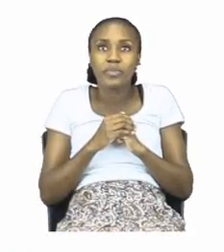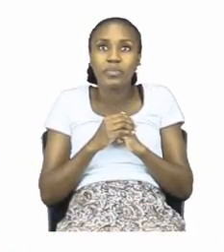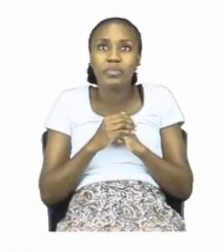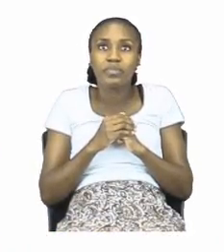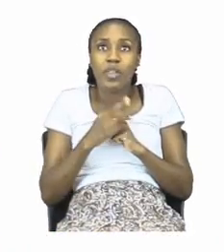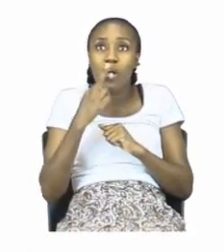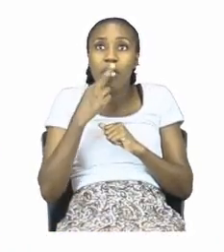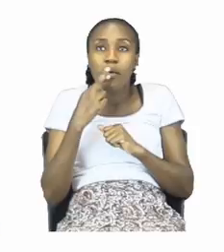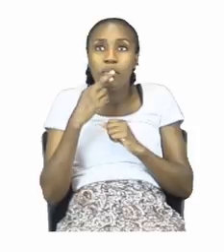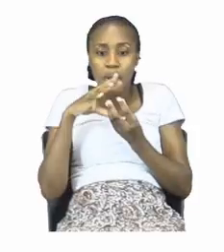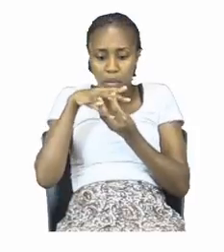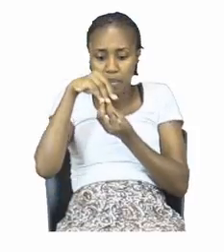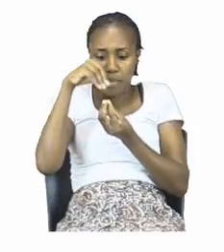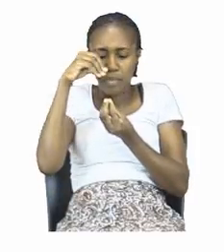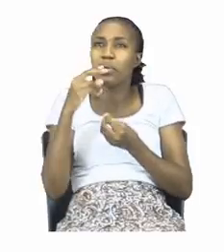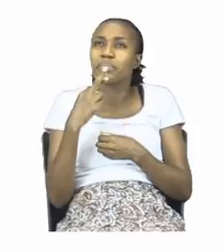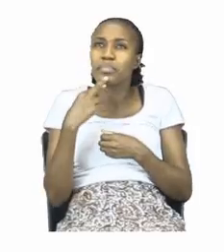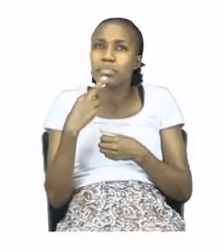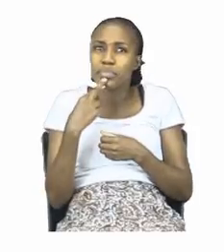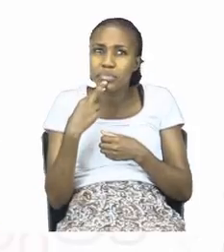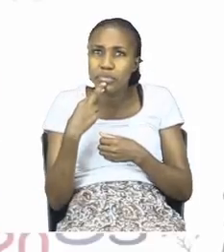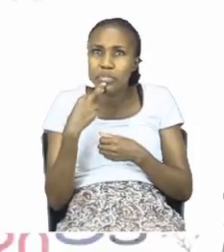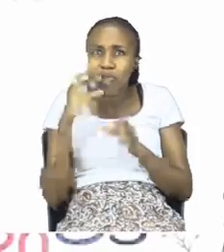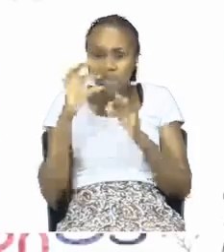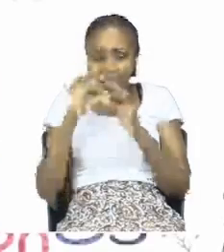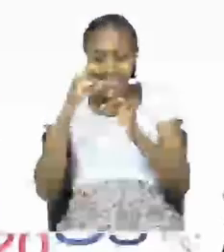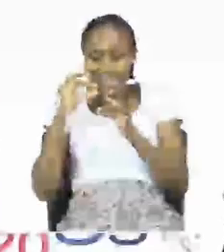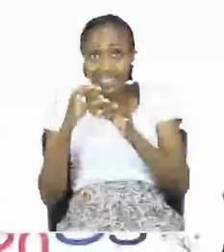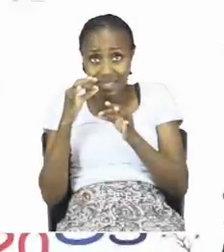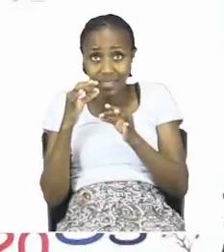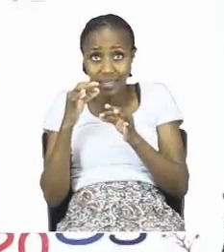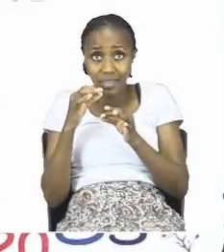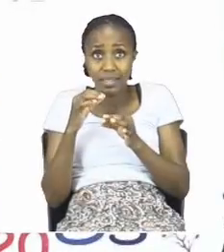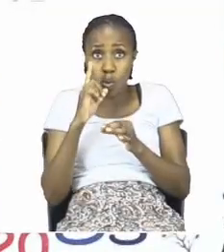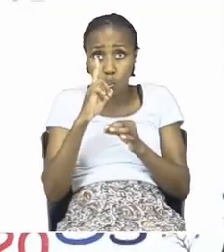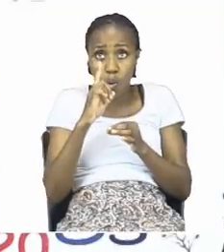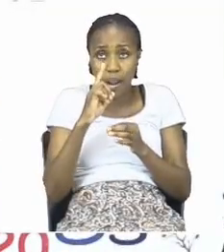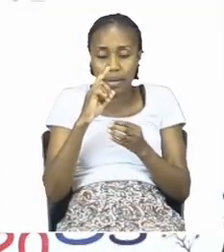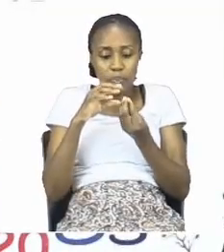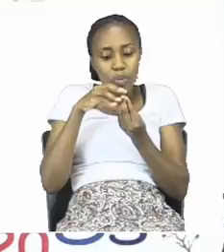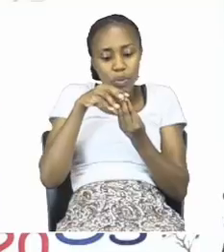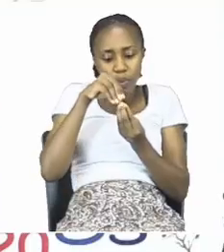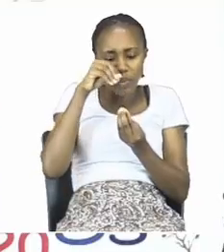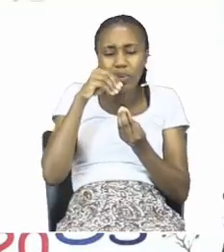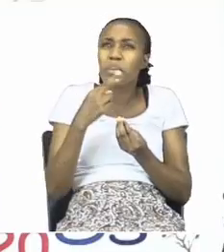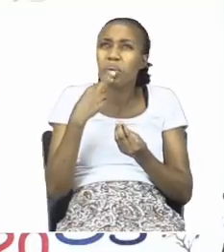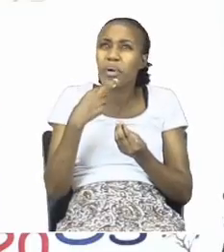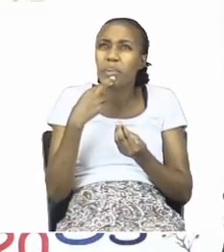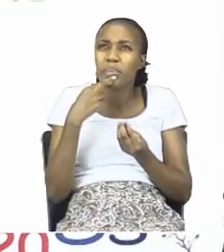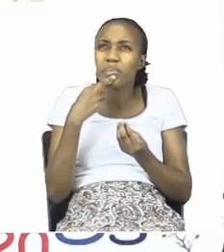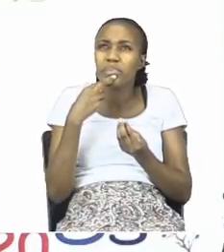that we have strawberry and grapes. Only one strawberry, not many. So we're going